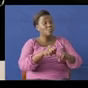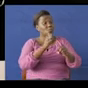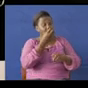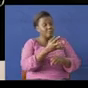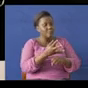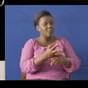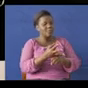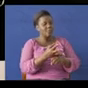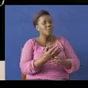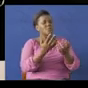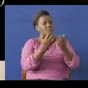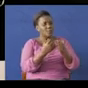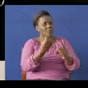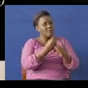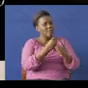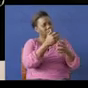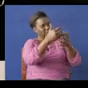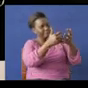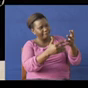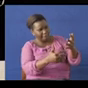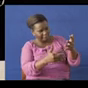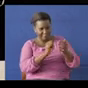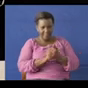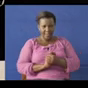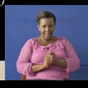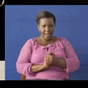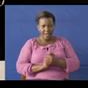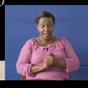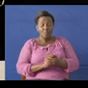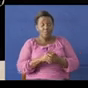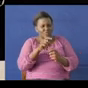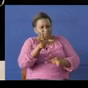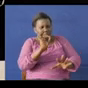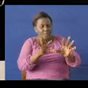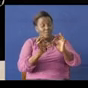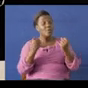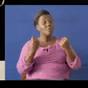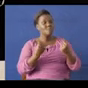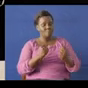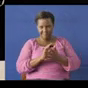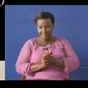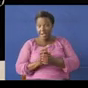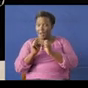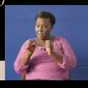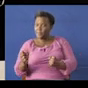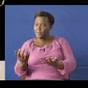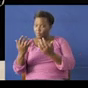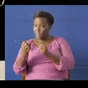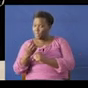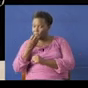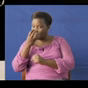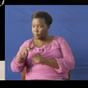The identification of these different pollutants and the effects of the ecosystem is complex. They can move from